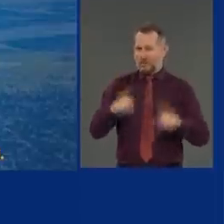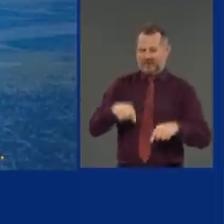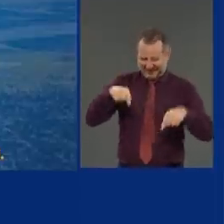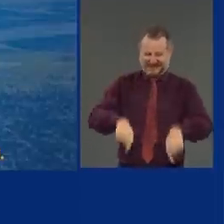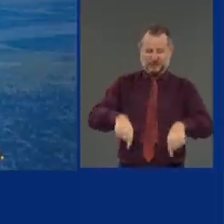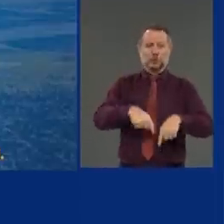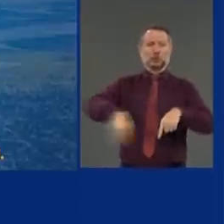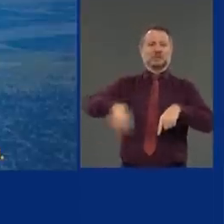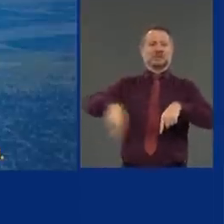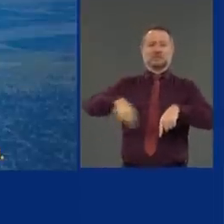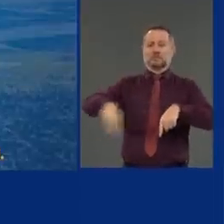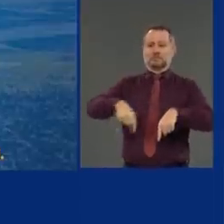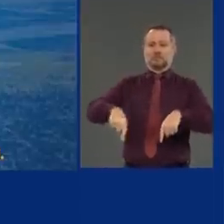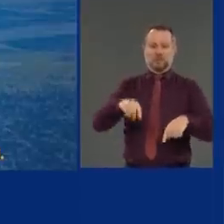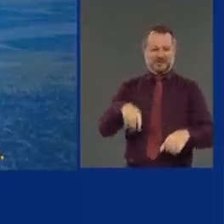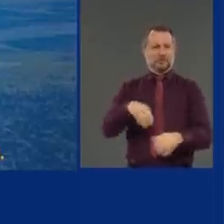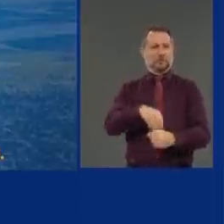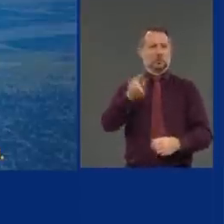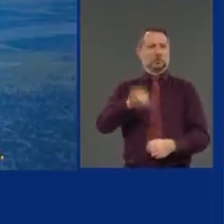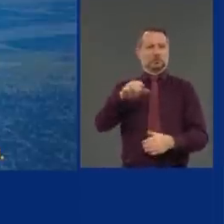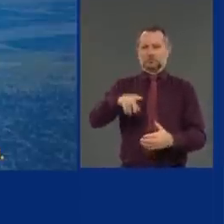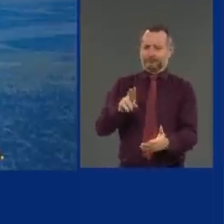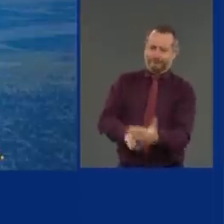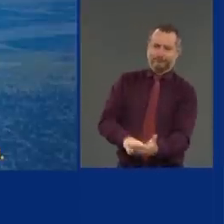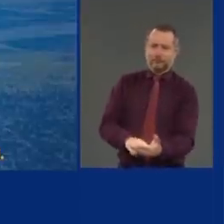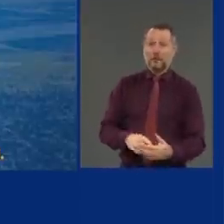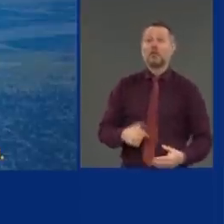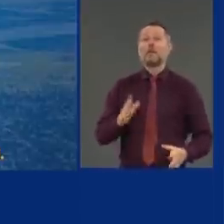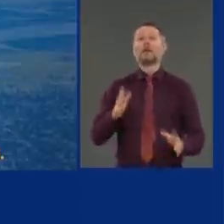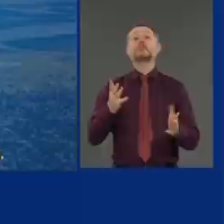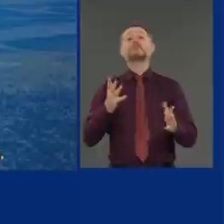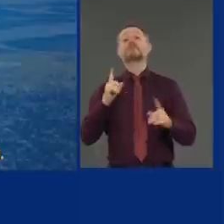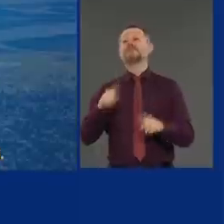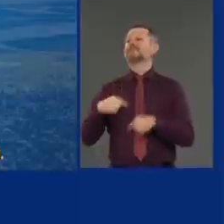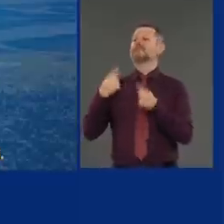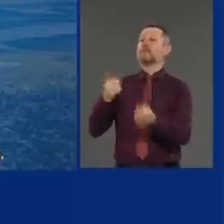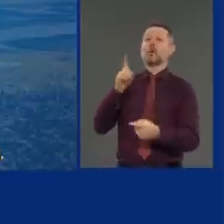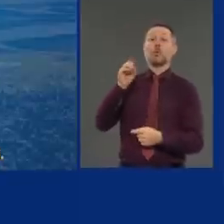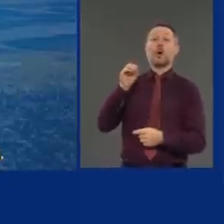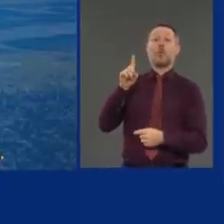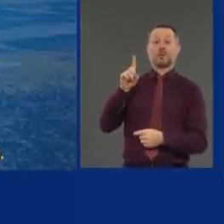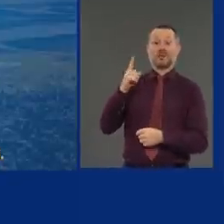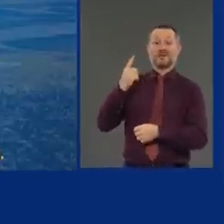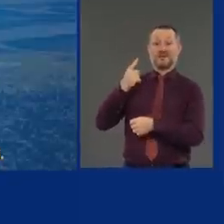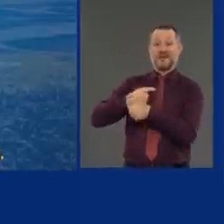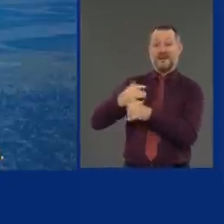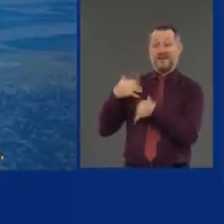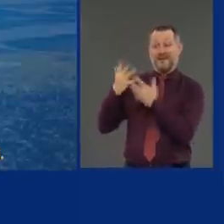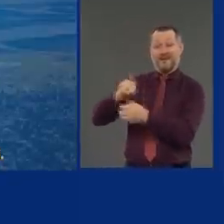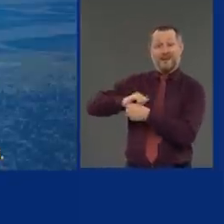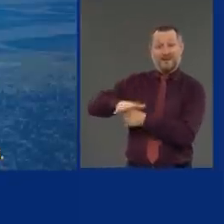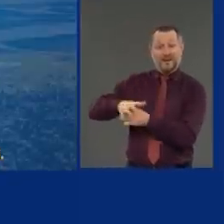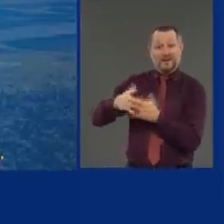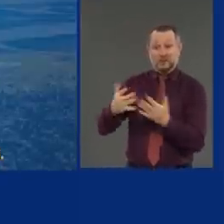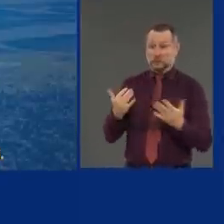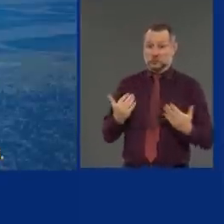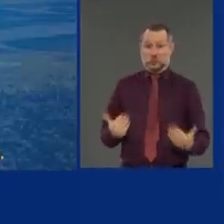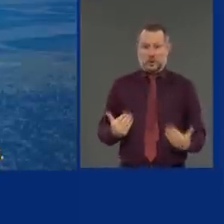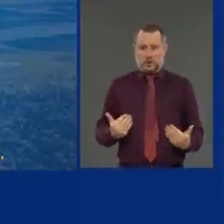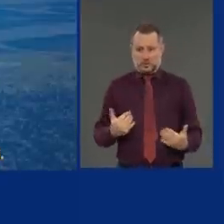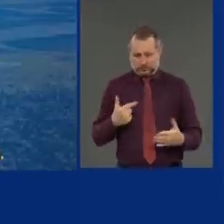with the COVID crisis, over the past 101 days. We're now at a different point. We're at the point